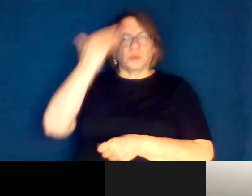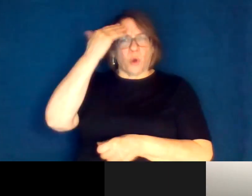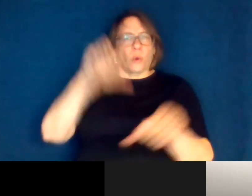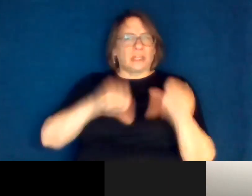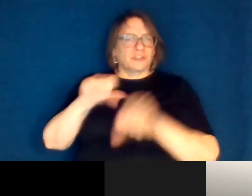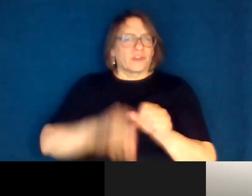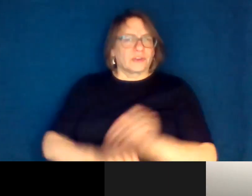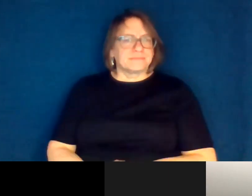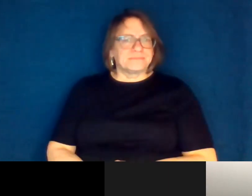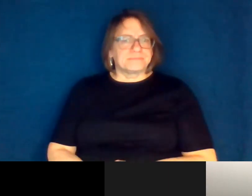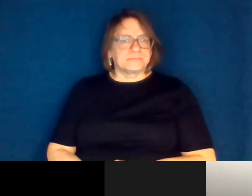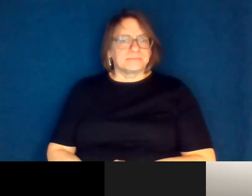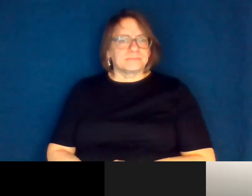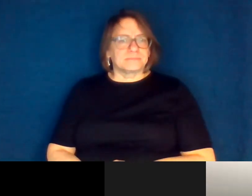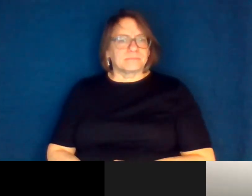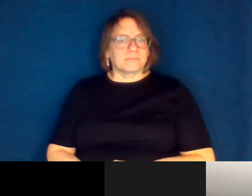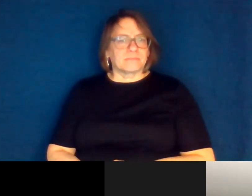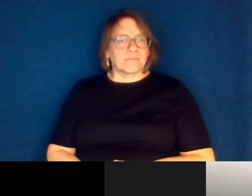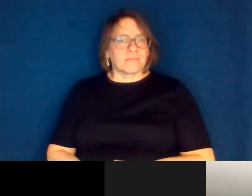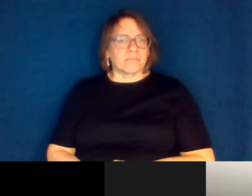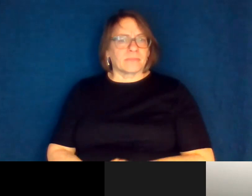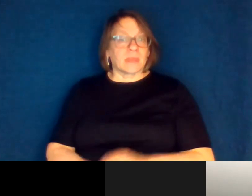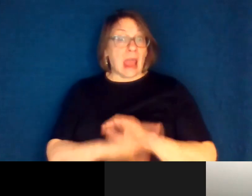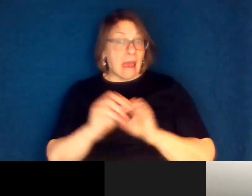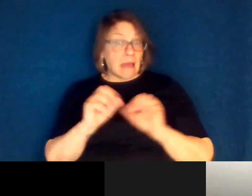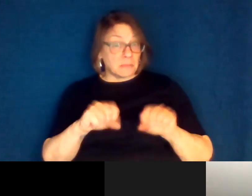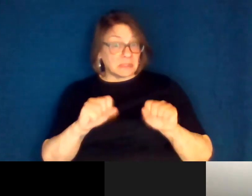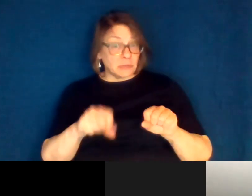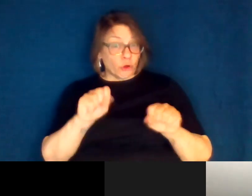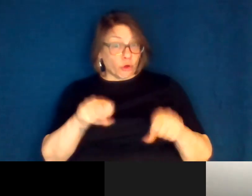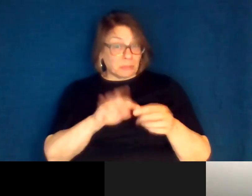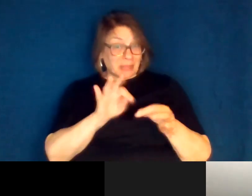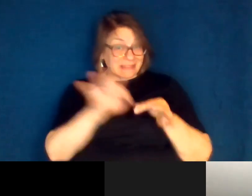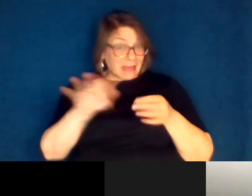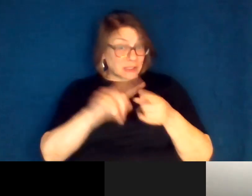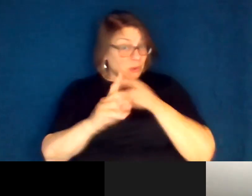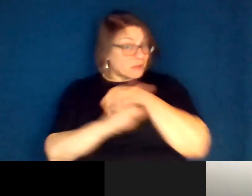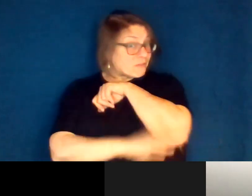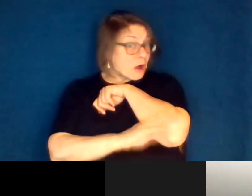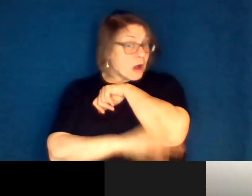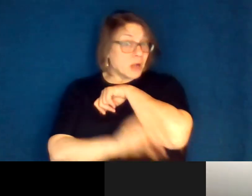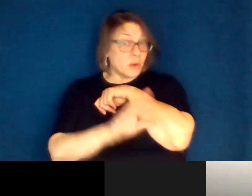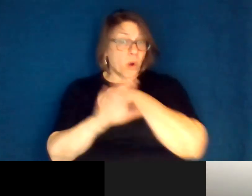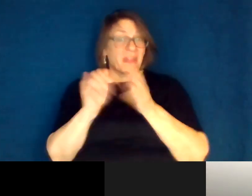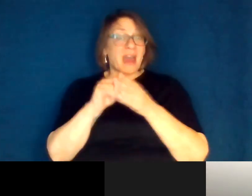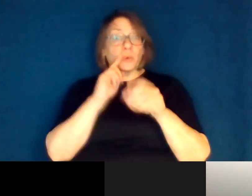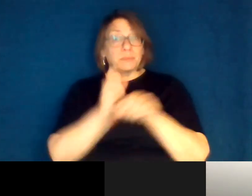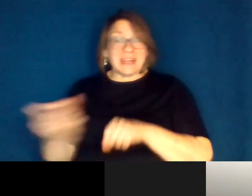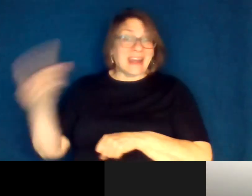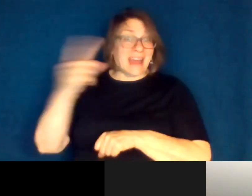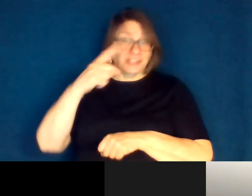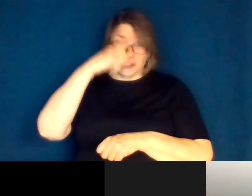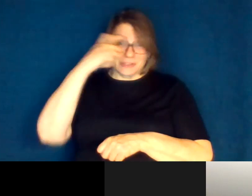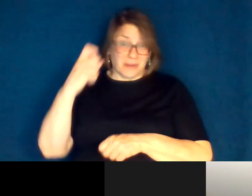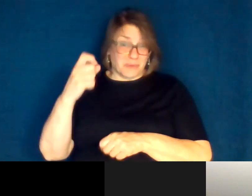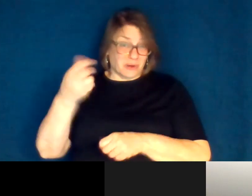format. And the potential, it could get delayed into the fall, or would that be the following summer?